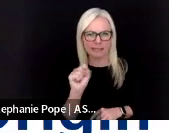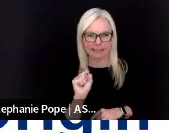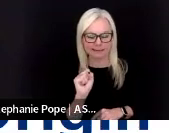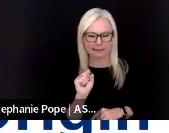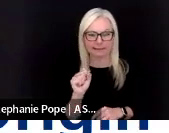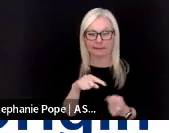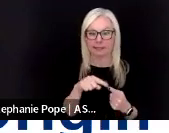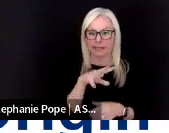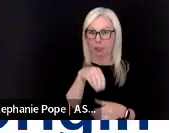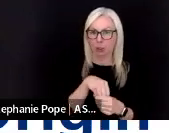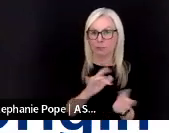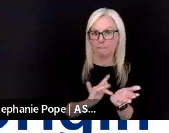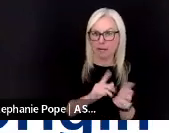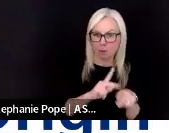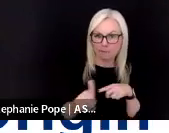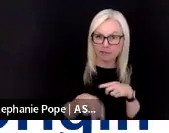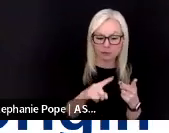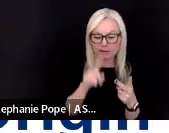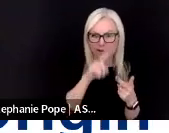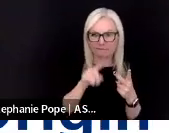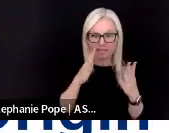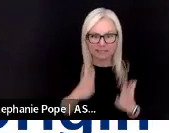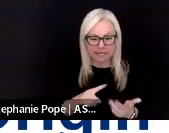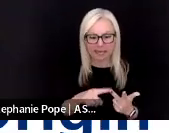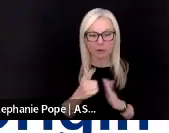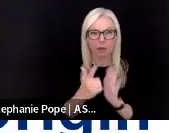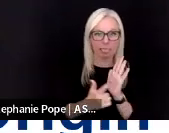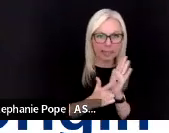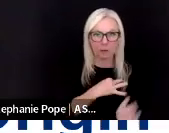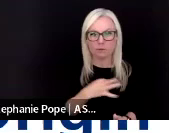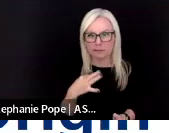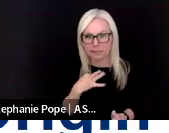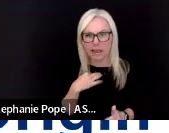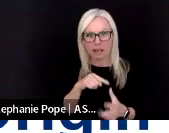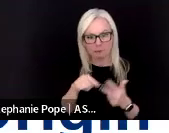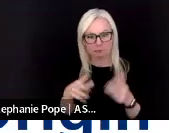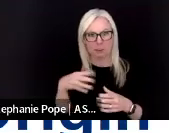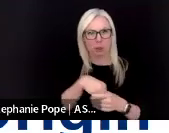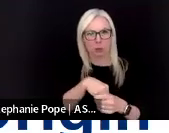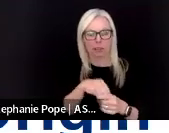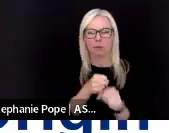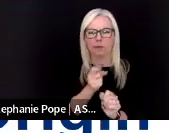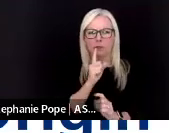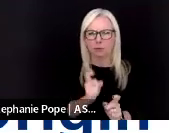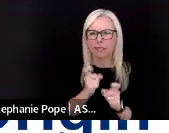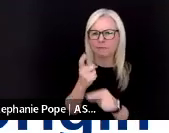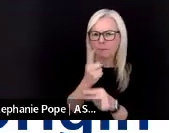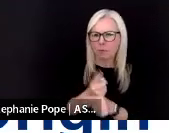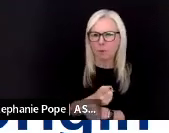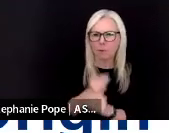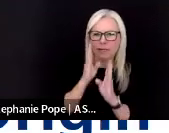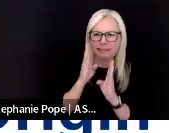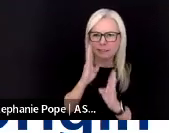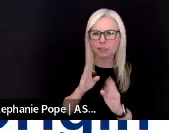medical professionals, investigators, and some of our legal staff. And we're able to really make sure that we're giving the appropriate attention and dedication